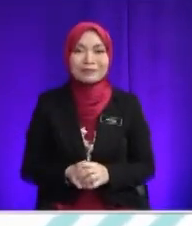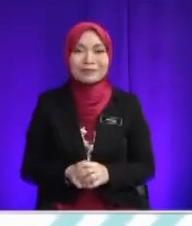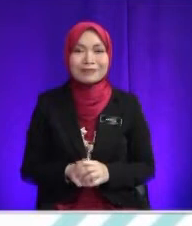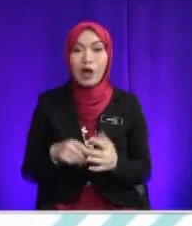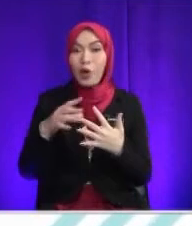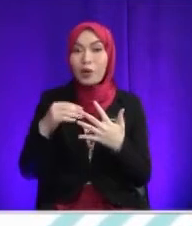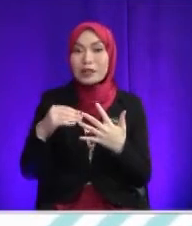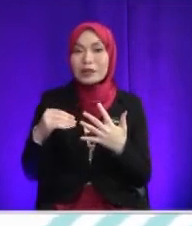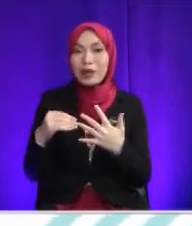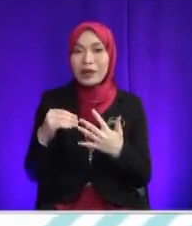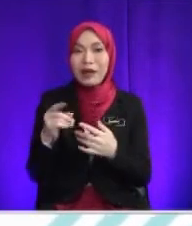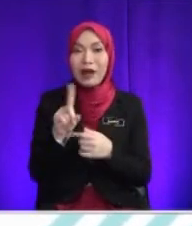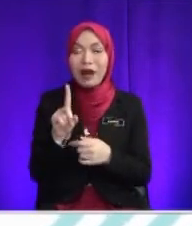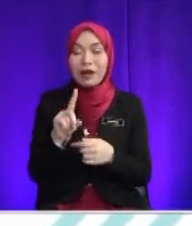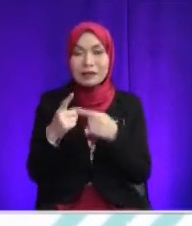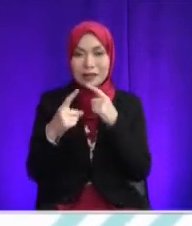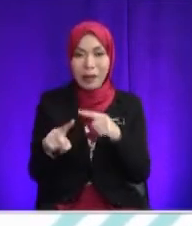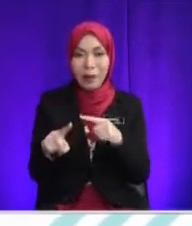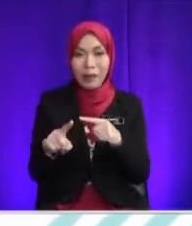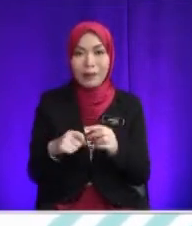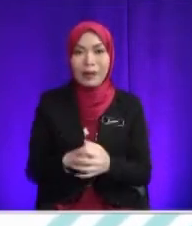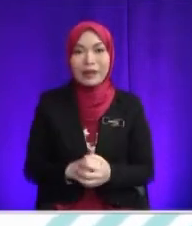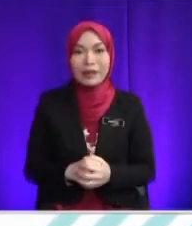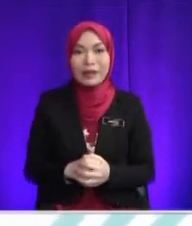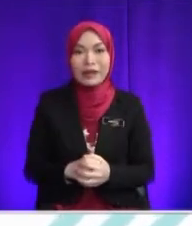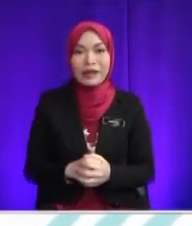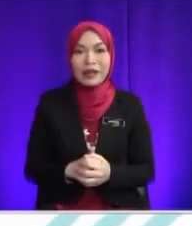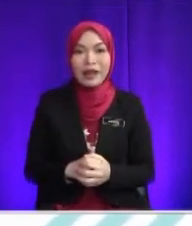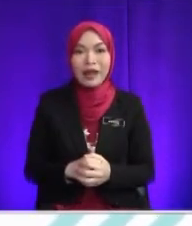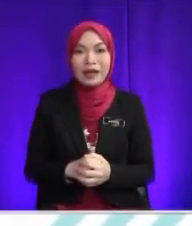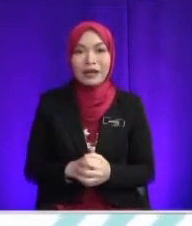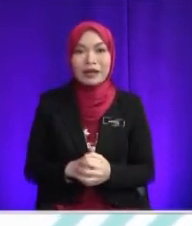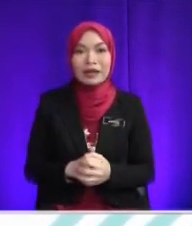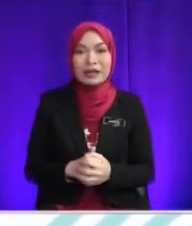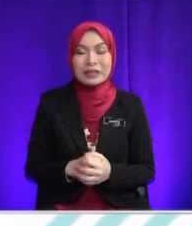answer? At least 1.8 meter tall.